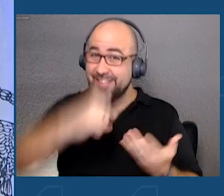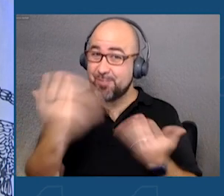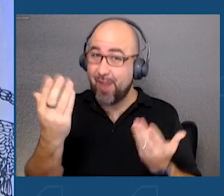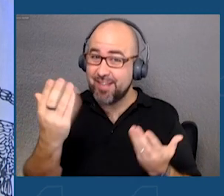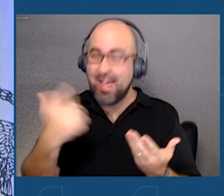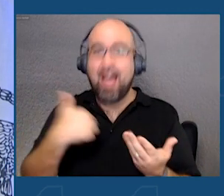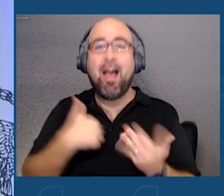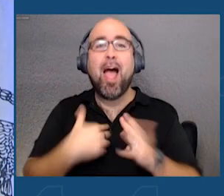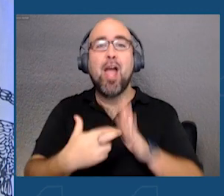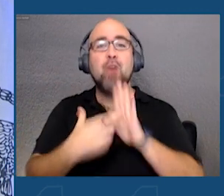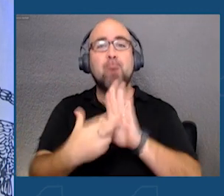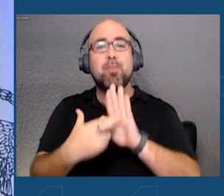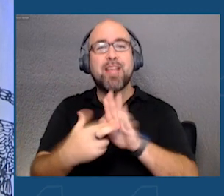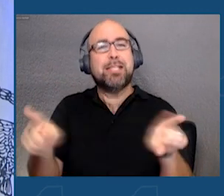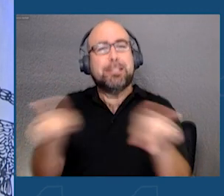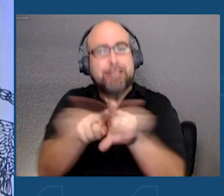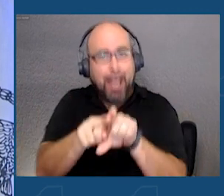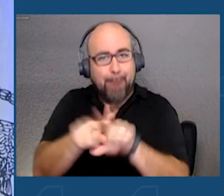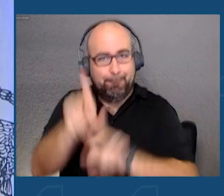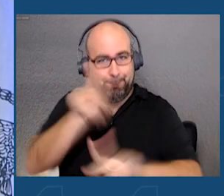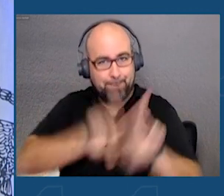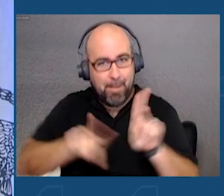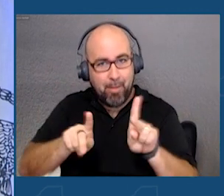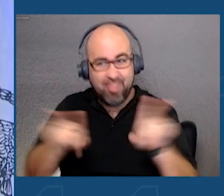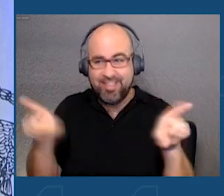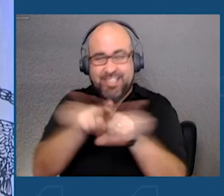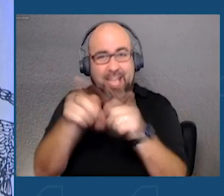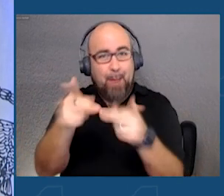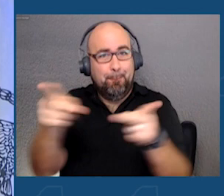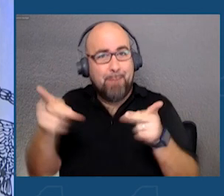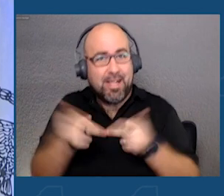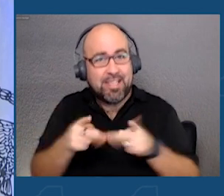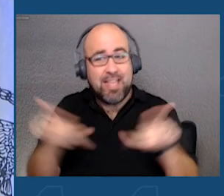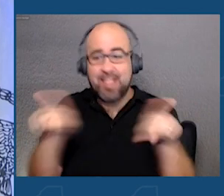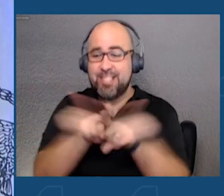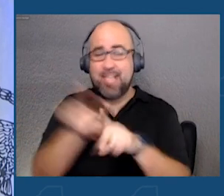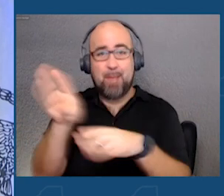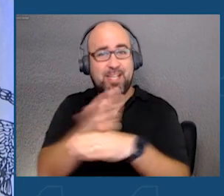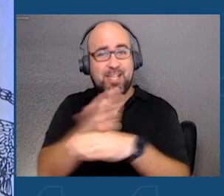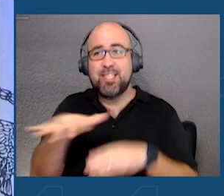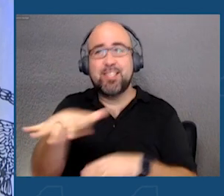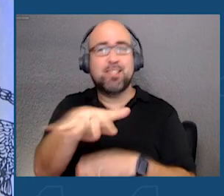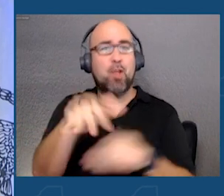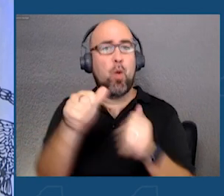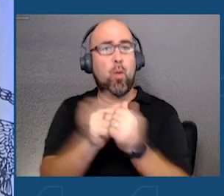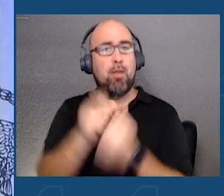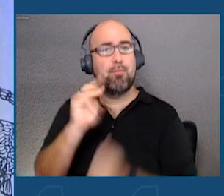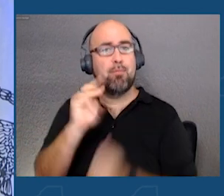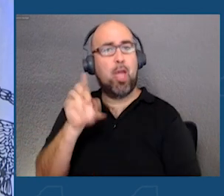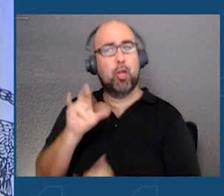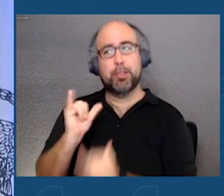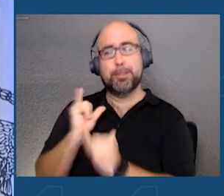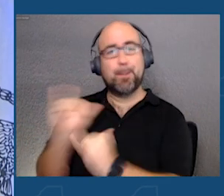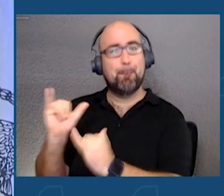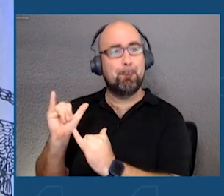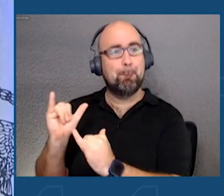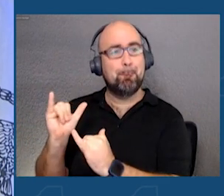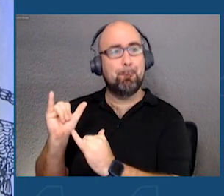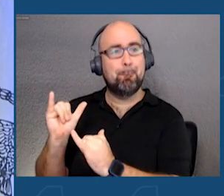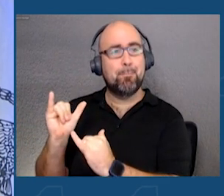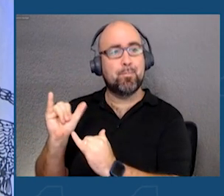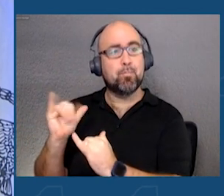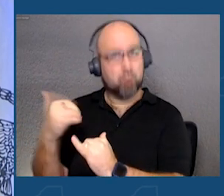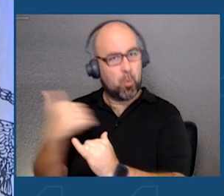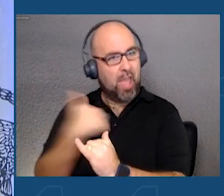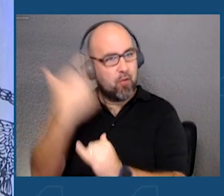same people, the same places, and the same businesses that the mayor does. Okay? So we have a reason